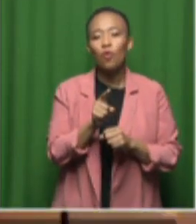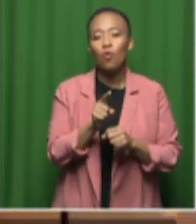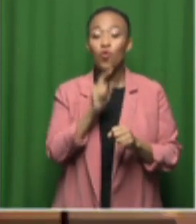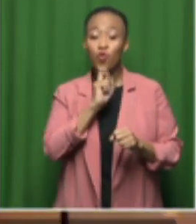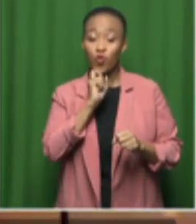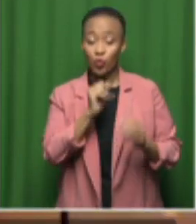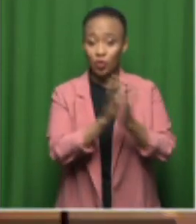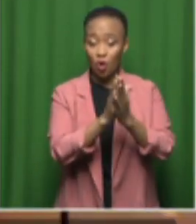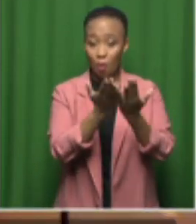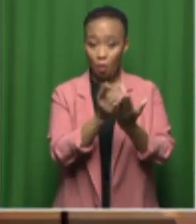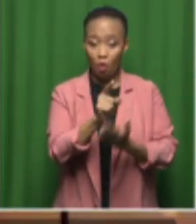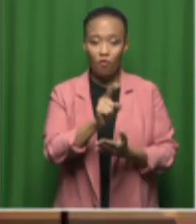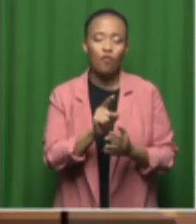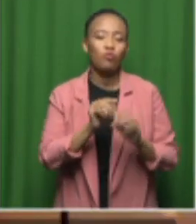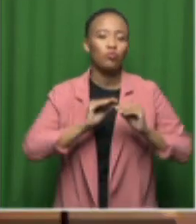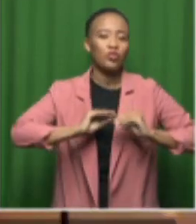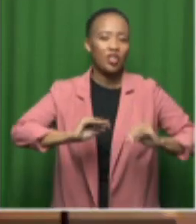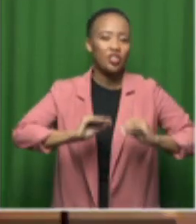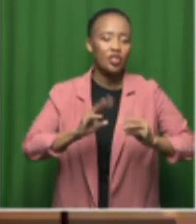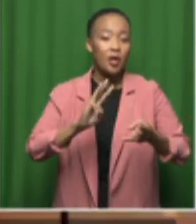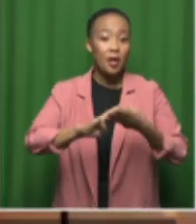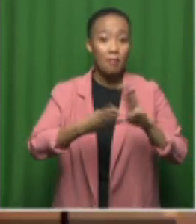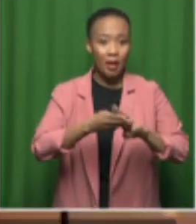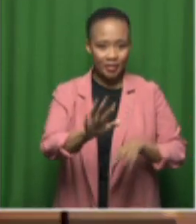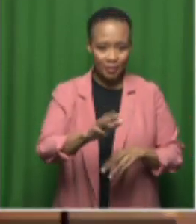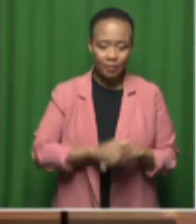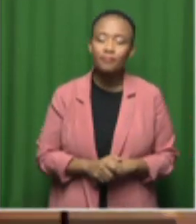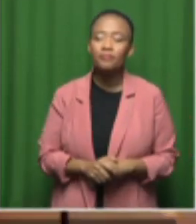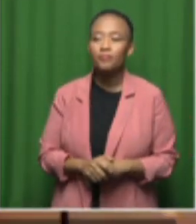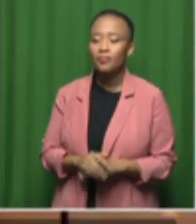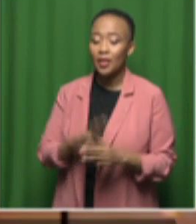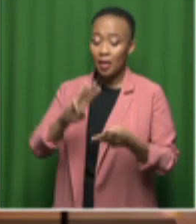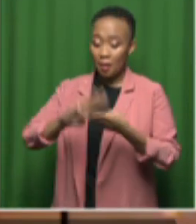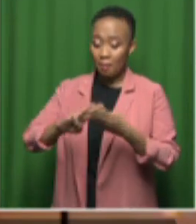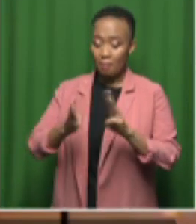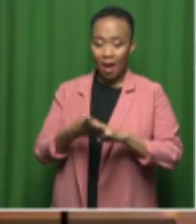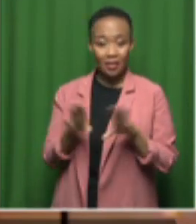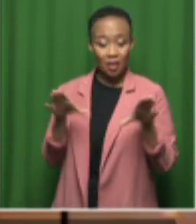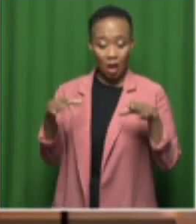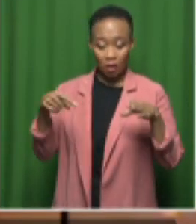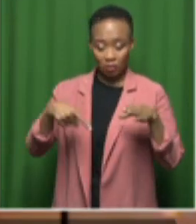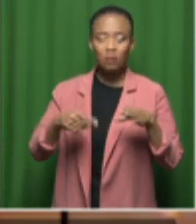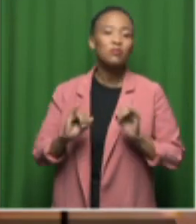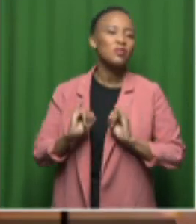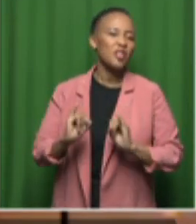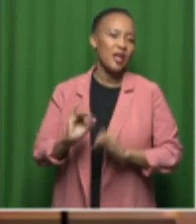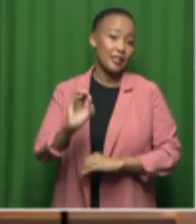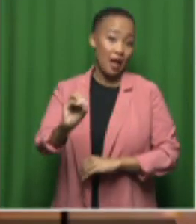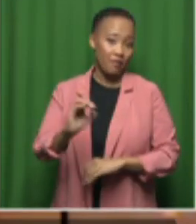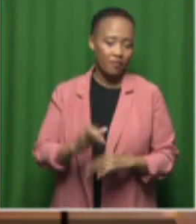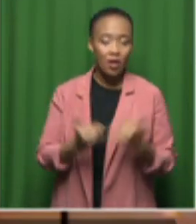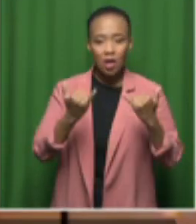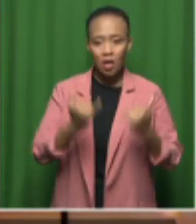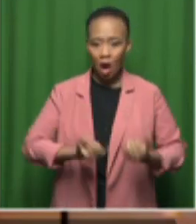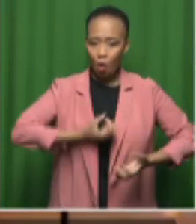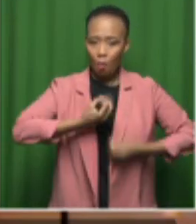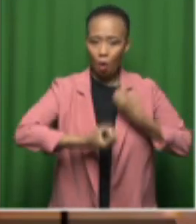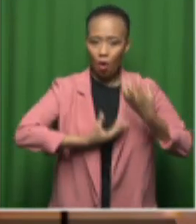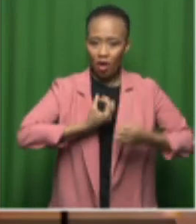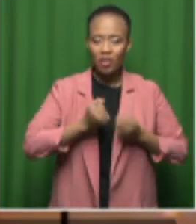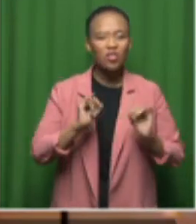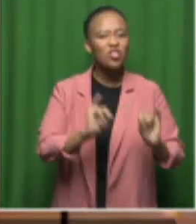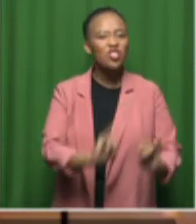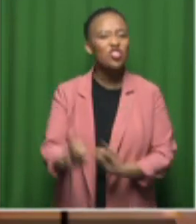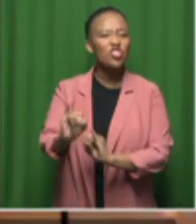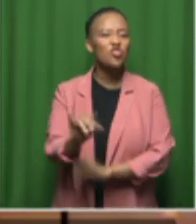A mathematics class has always been like a serious class. So this poetry, it introduces like a